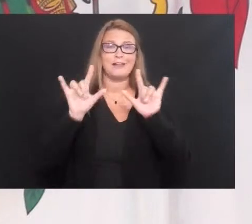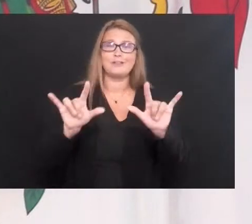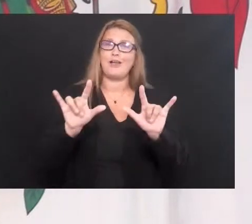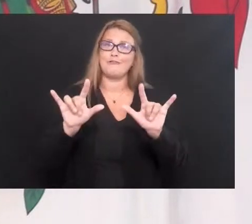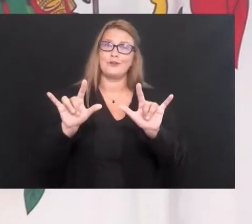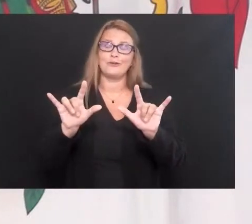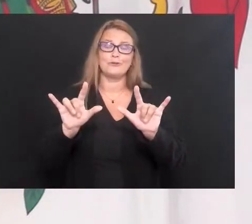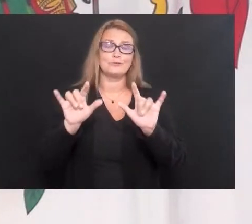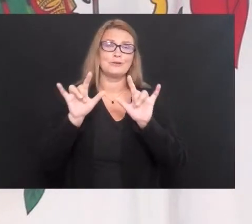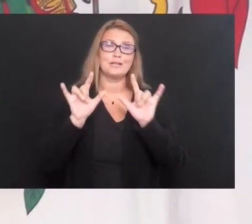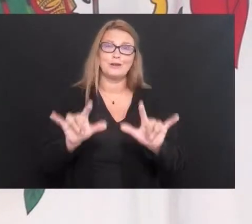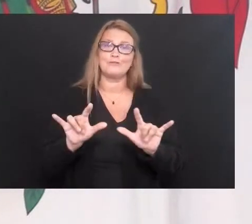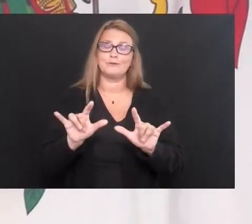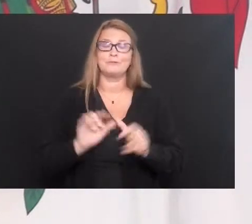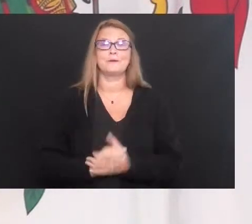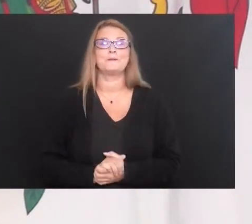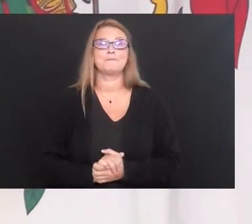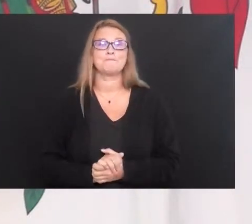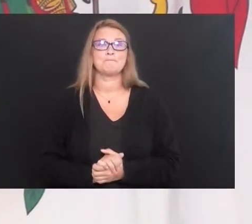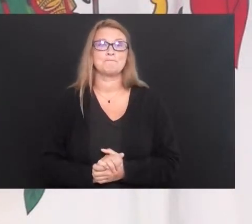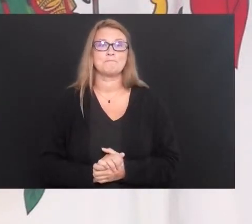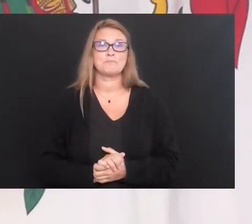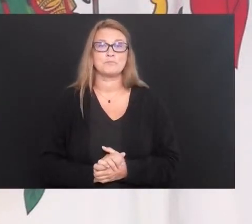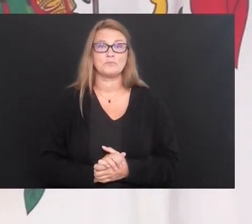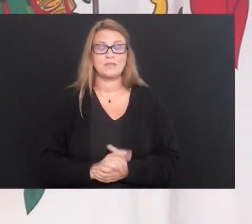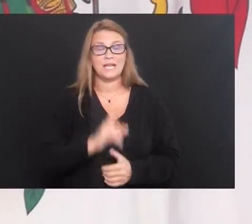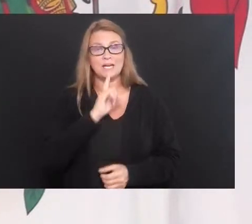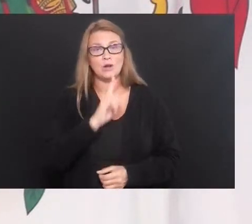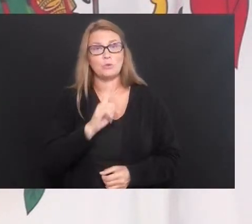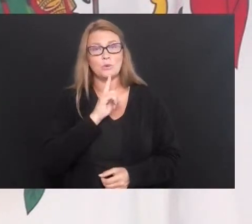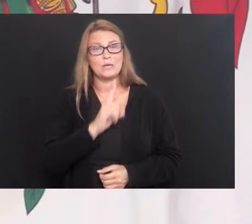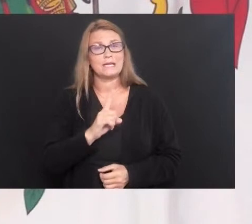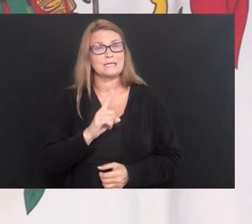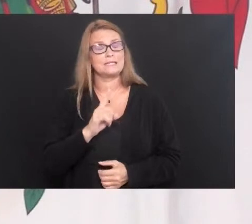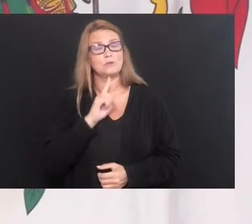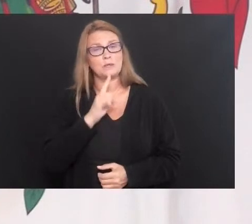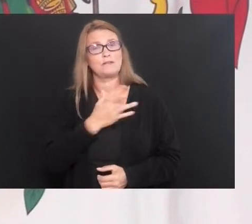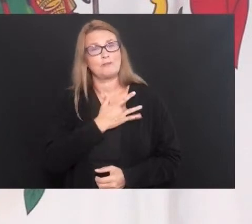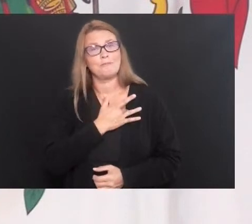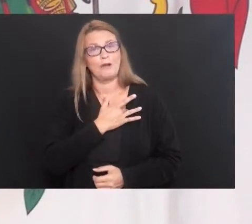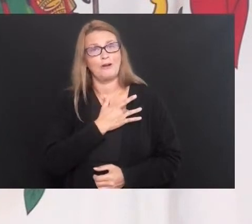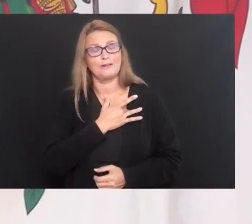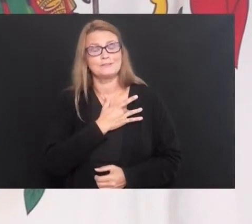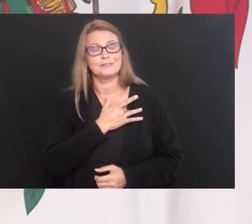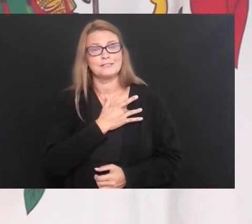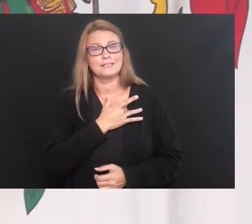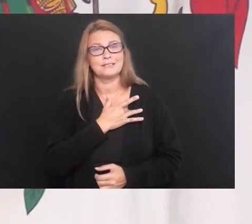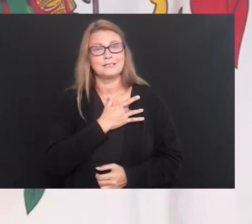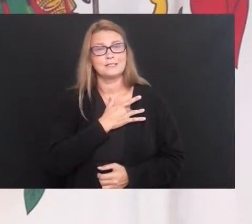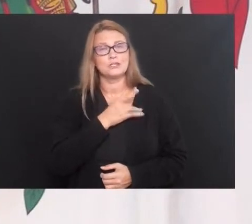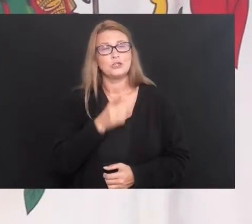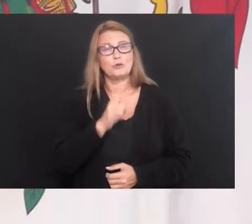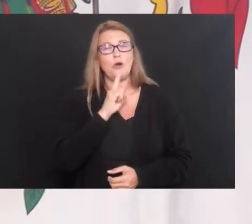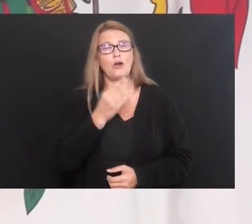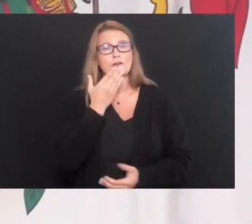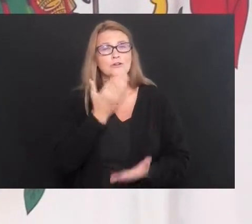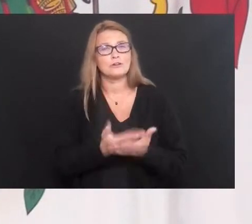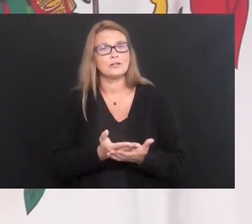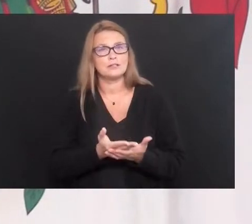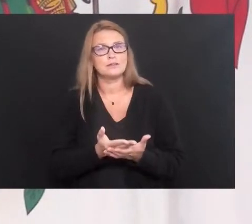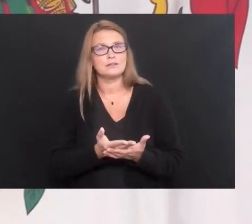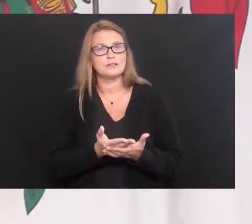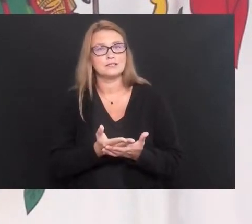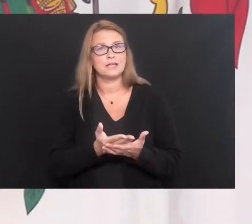with every ounce of my soul. And I mean that sincerely as I possibly can. You're really, really good. And